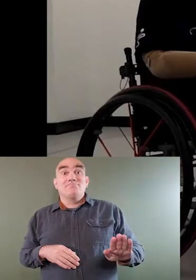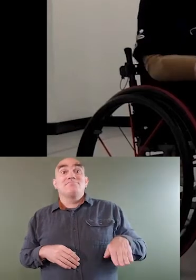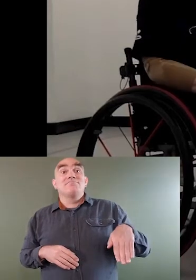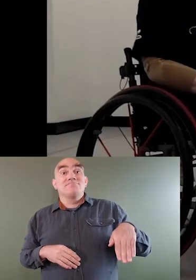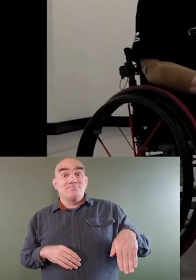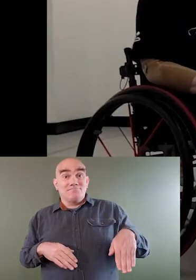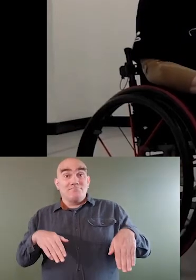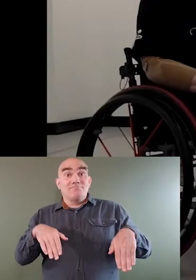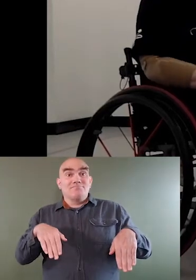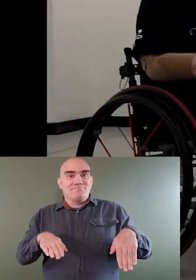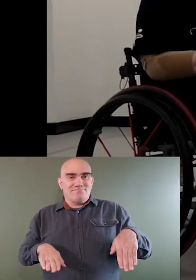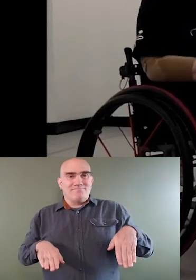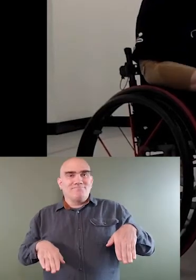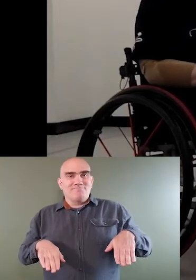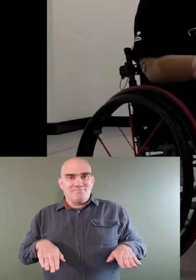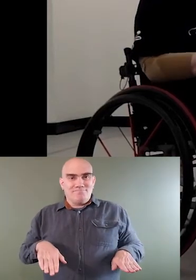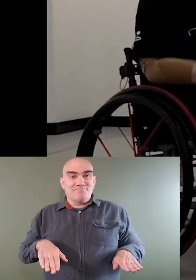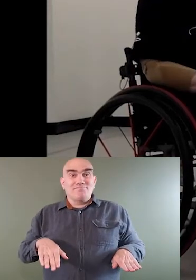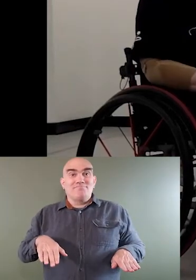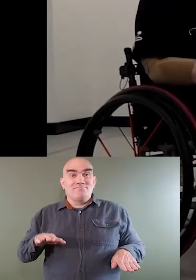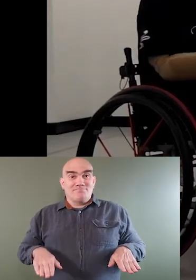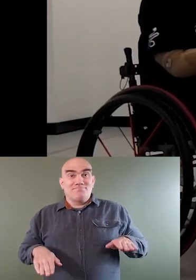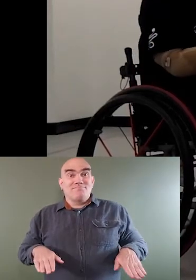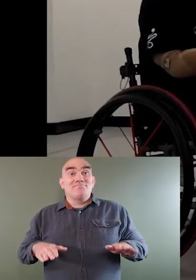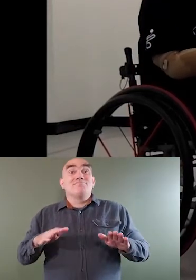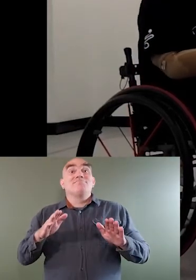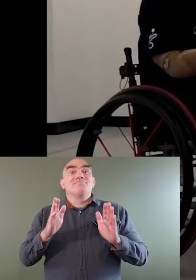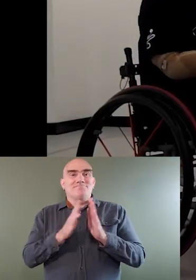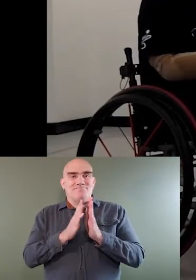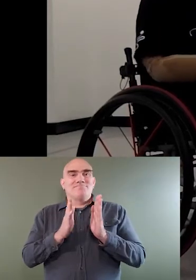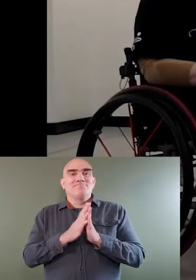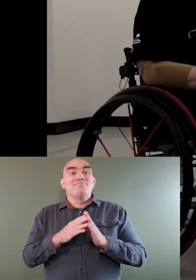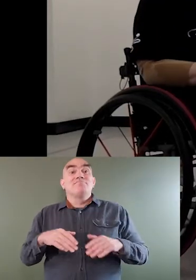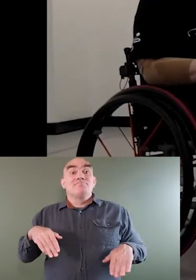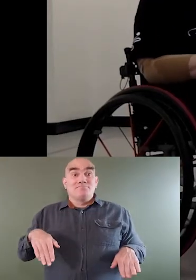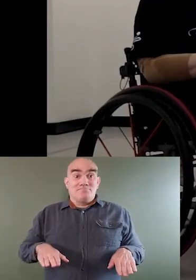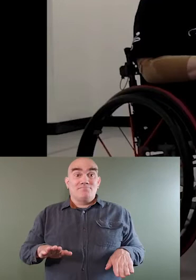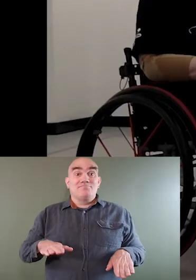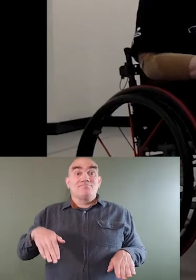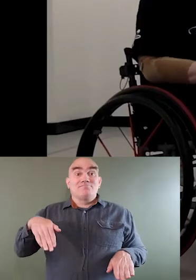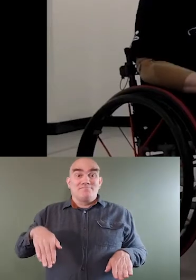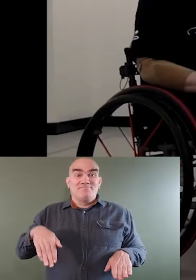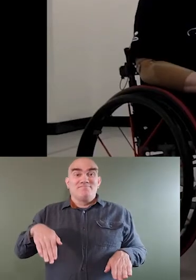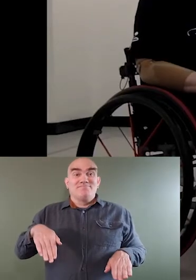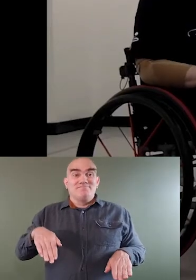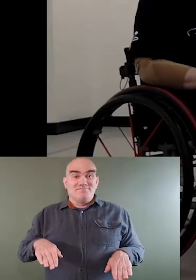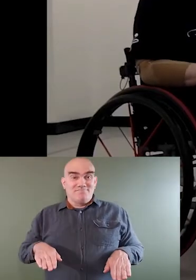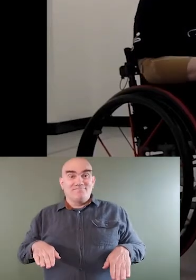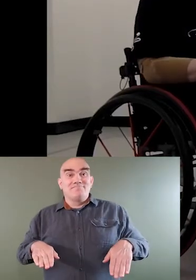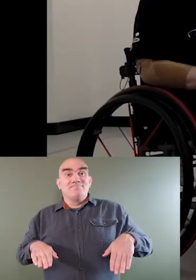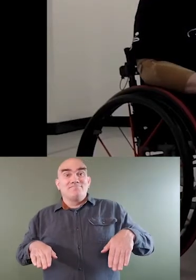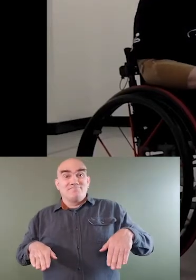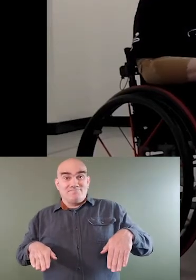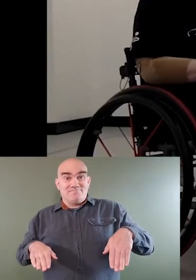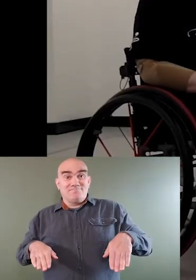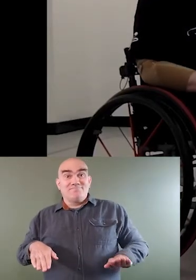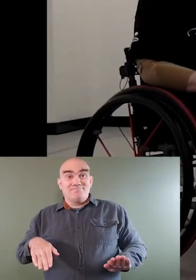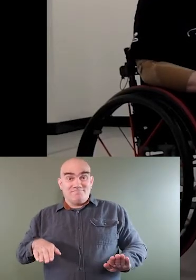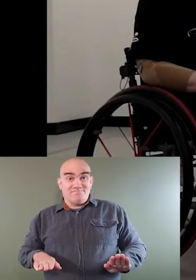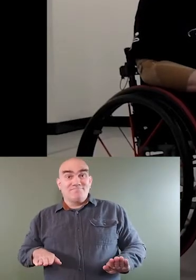Left, heel, heel, stamp, stamp, clap. Left, heel, heel.